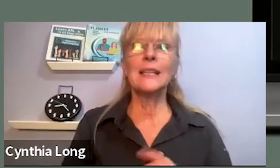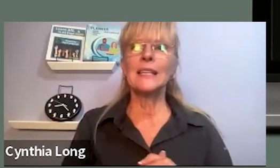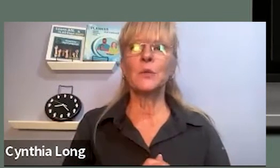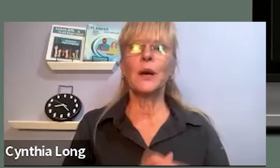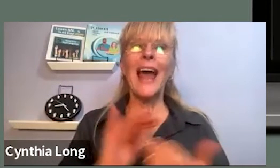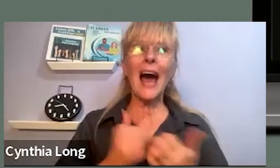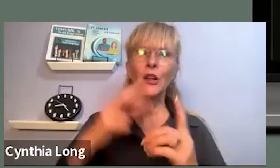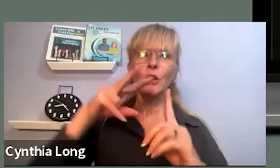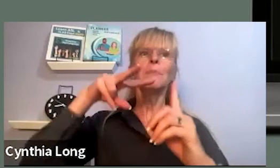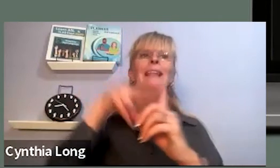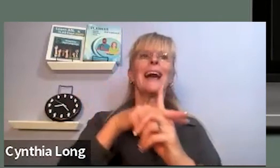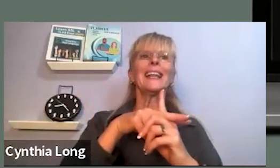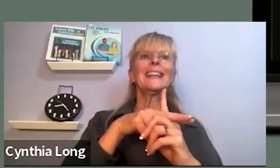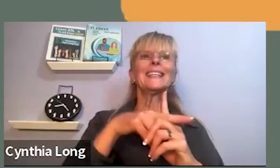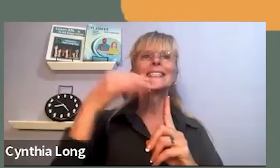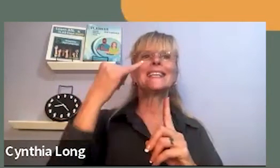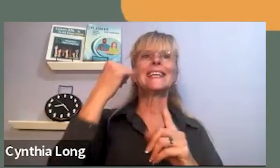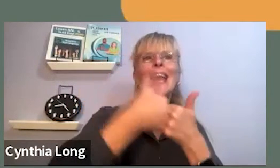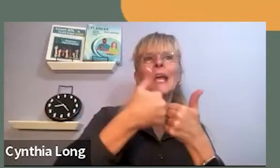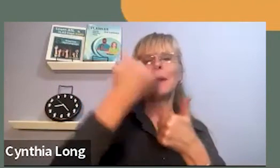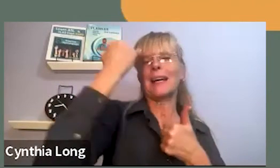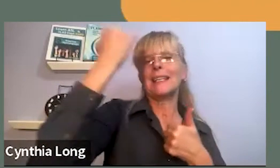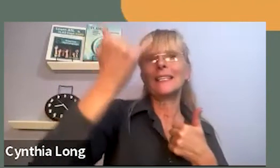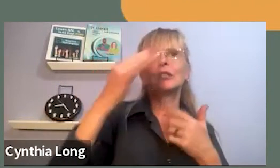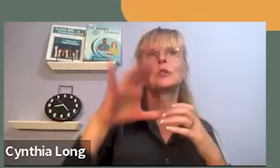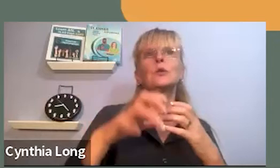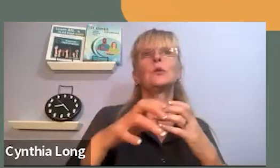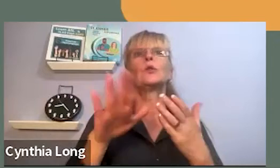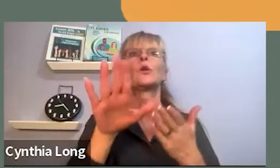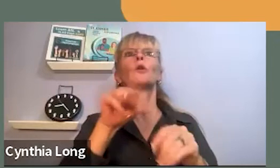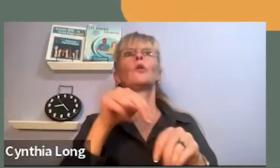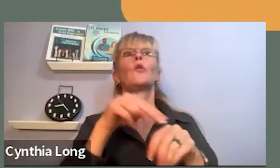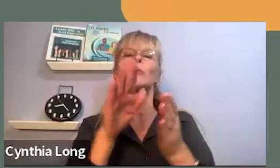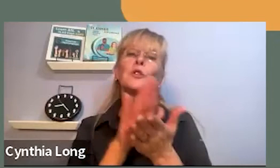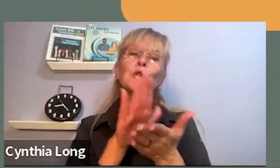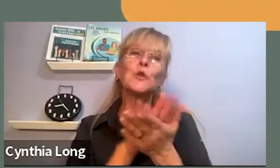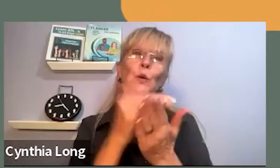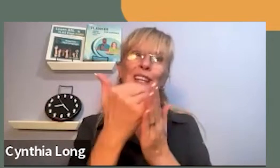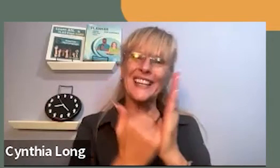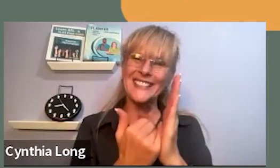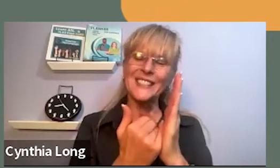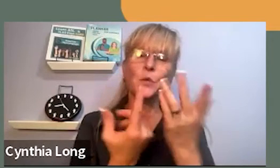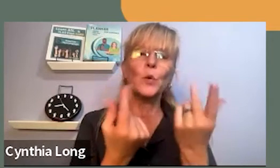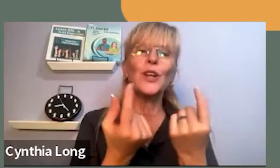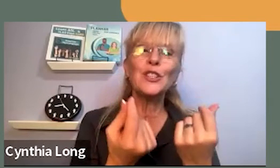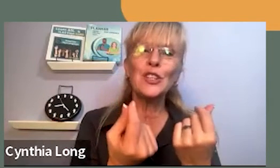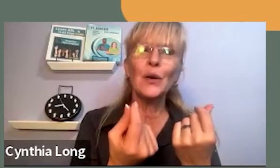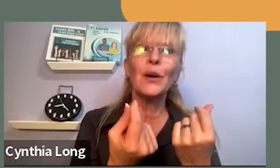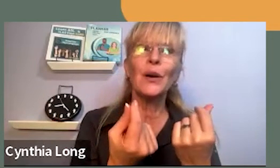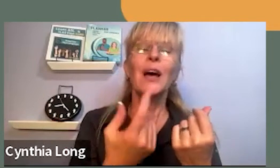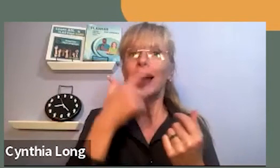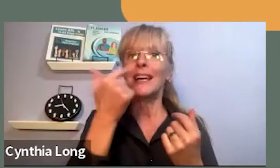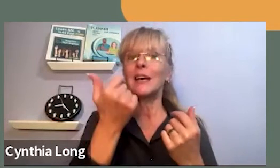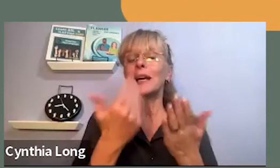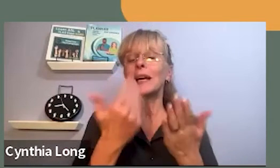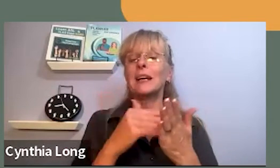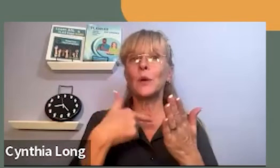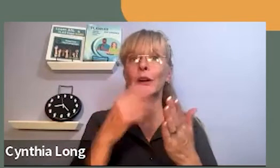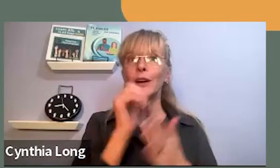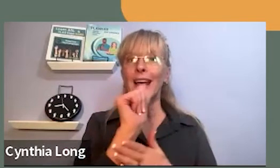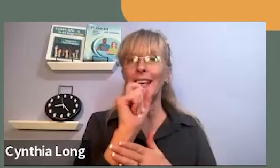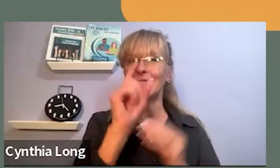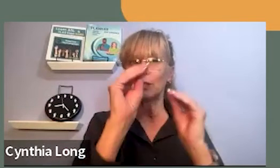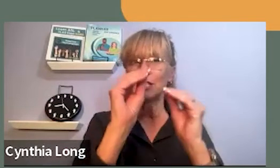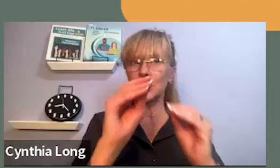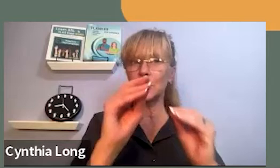move on to this one. How do you apply this game idea to your normal school lessons? What do you do? Again,